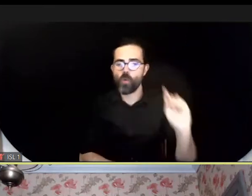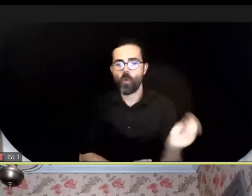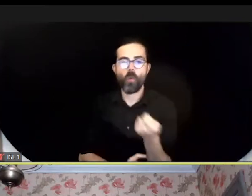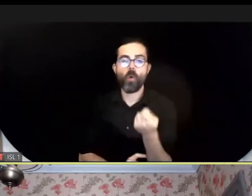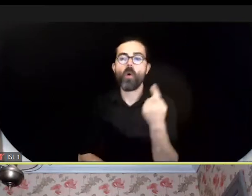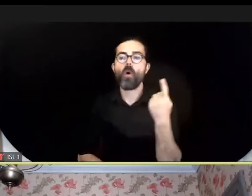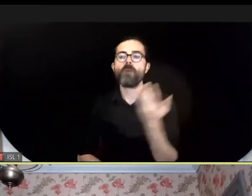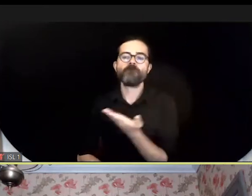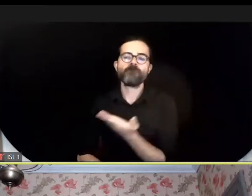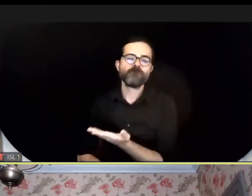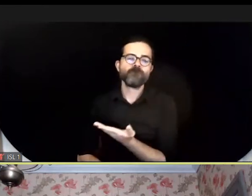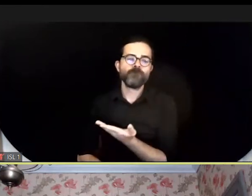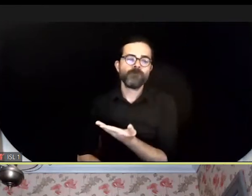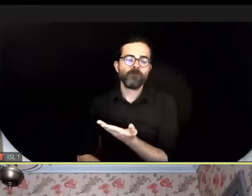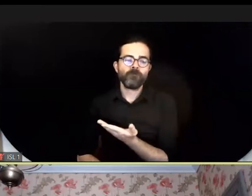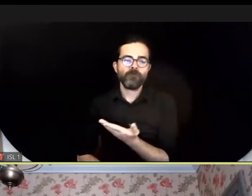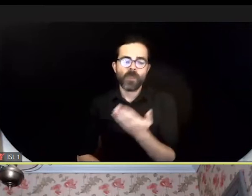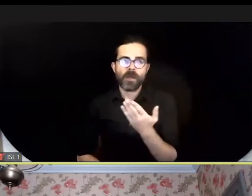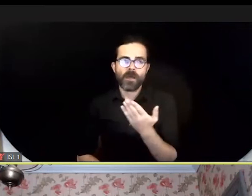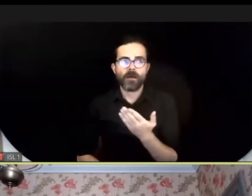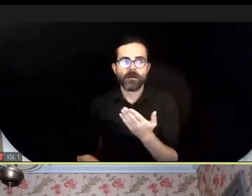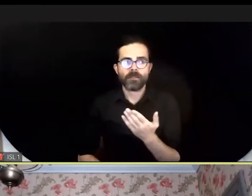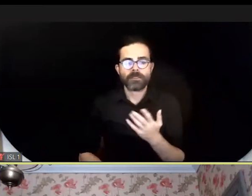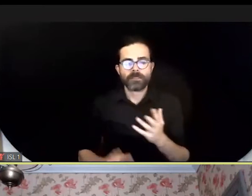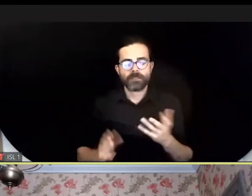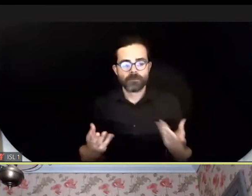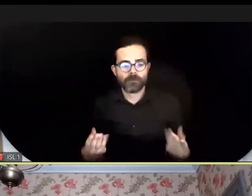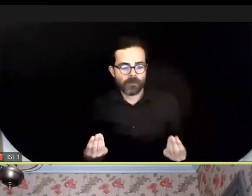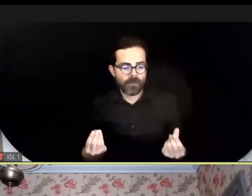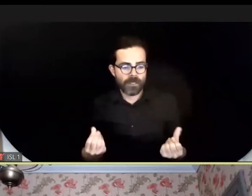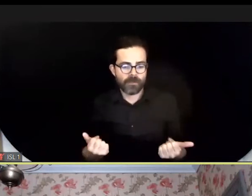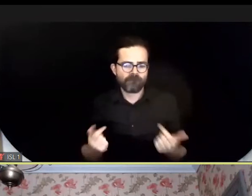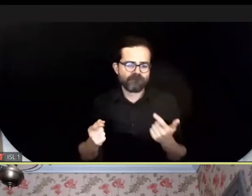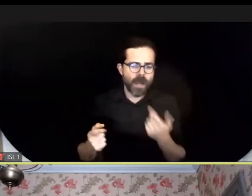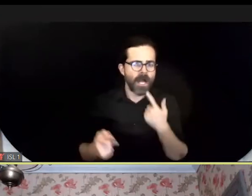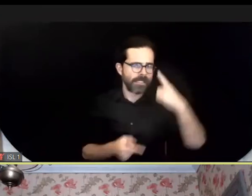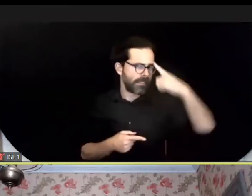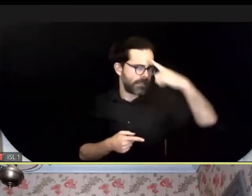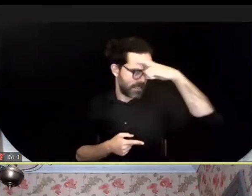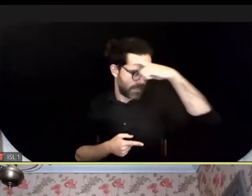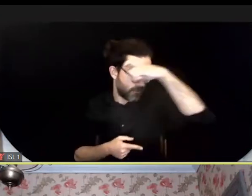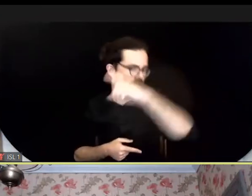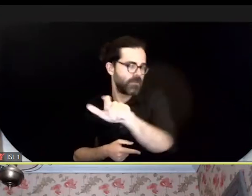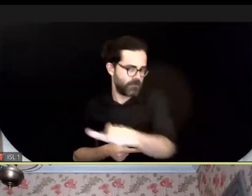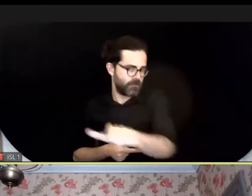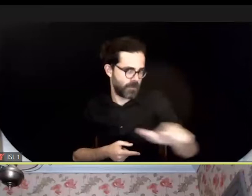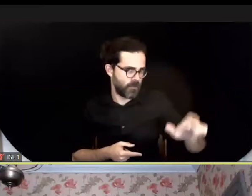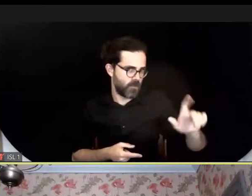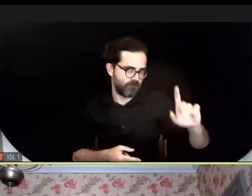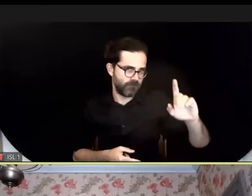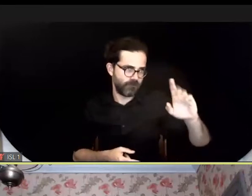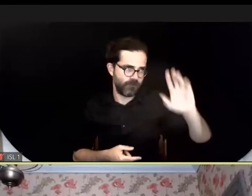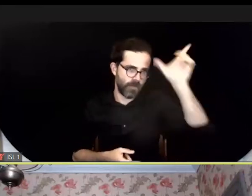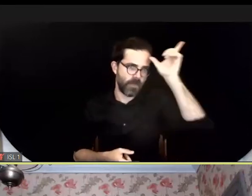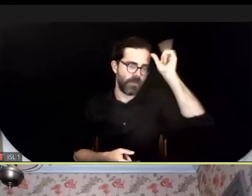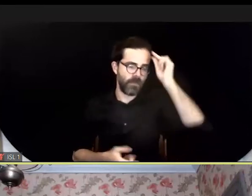but quite challenging with the people with intellectual disabilities. And because we feel that inclusion